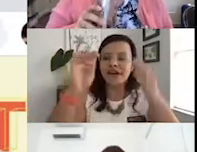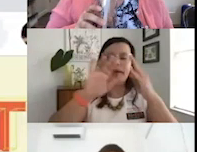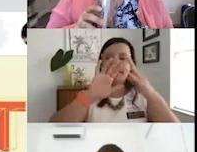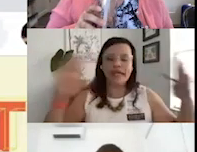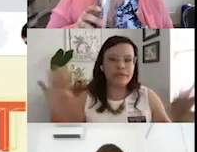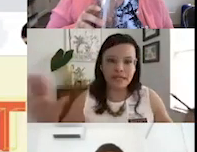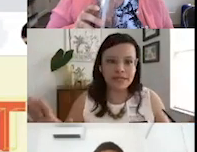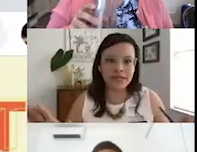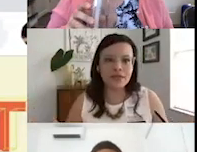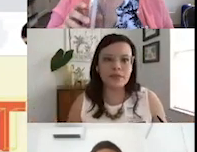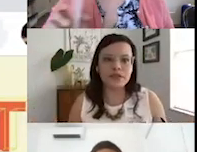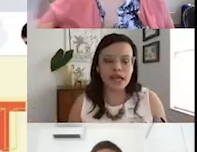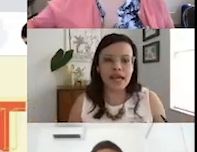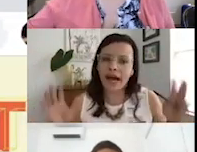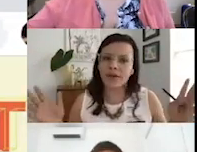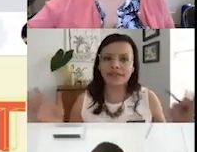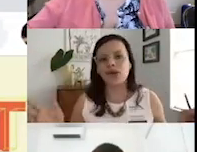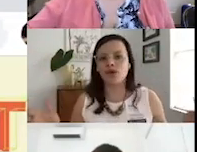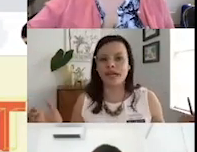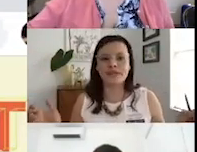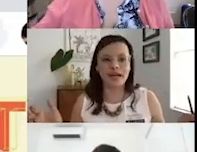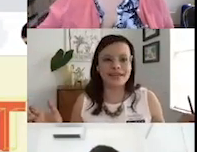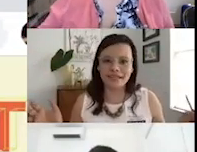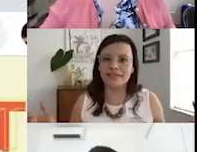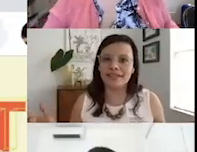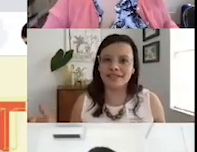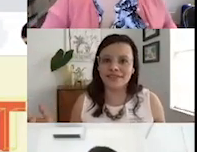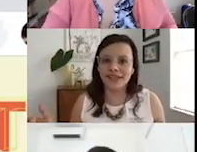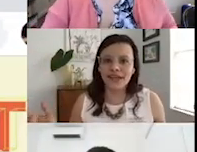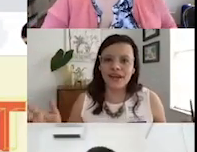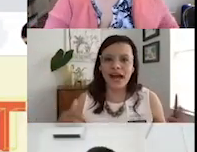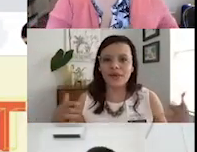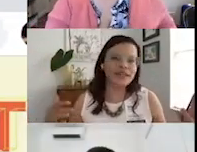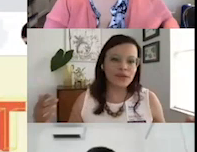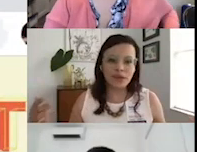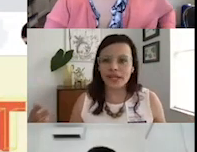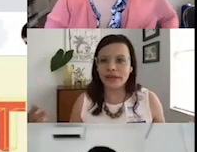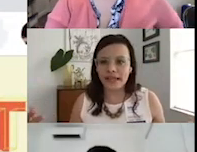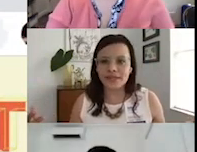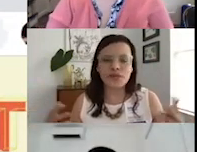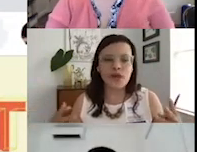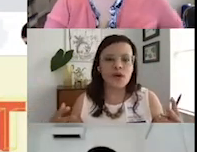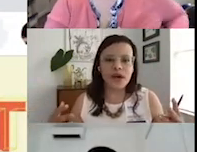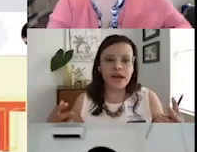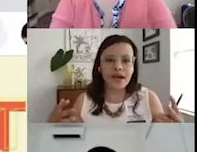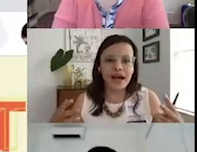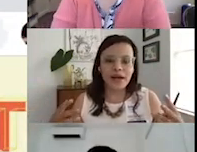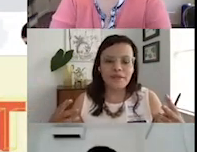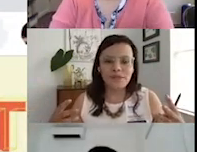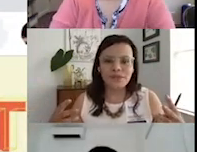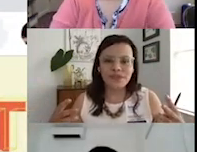I've heard many, many times people saying, how do I decolonize my syllabus? How do I decolonize my class? So,